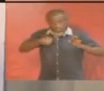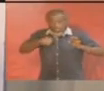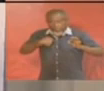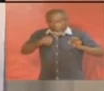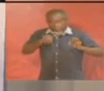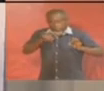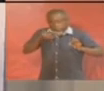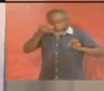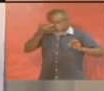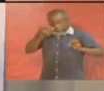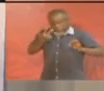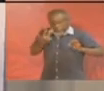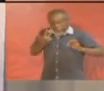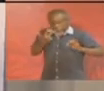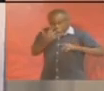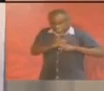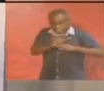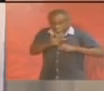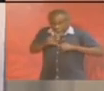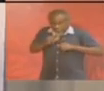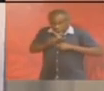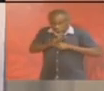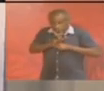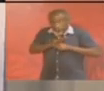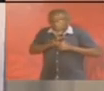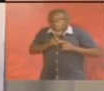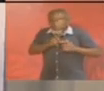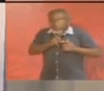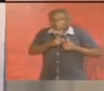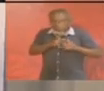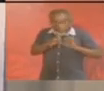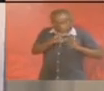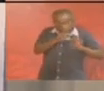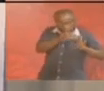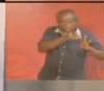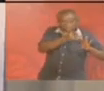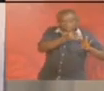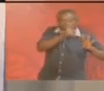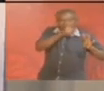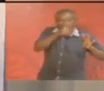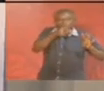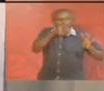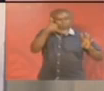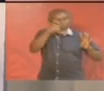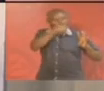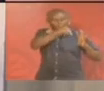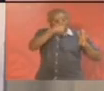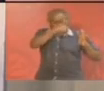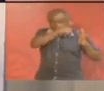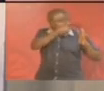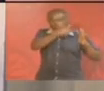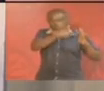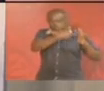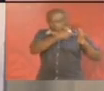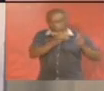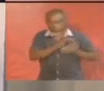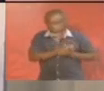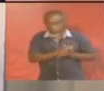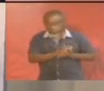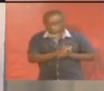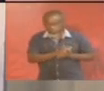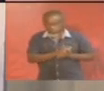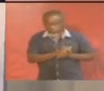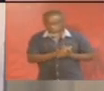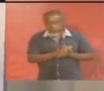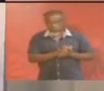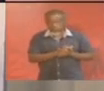that contact solicitation, looking for contacts, is done up to 2 days before the onset of symptoms.